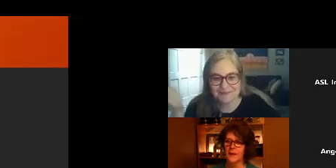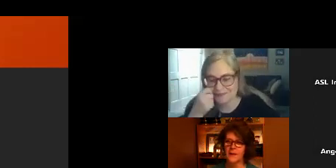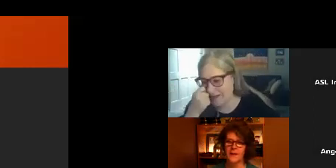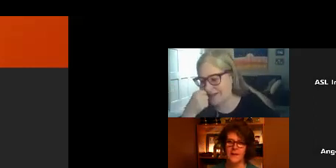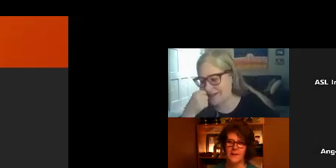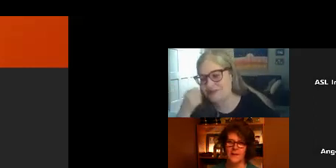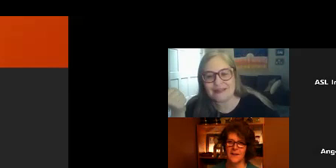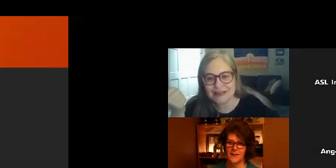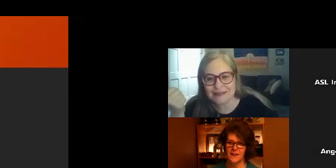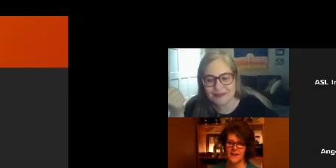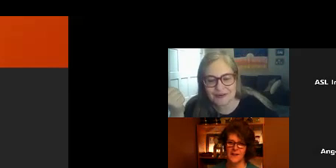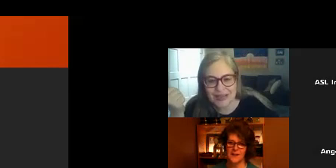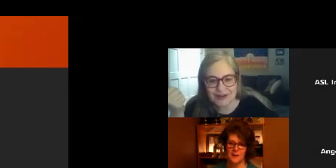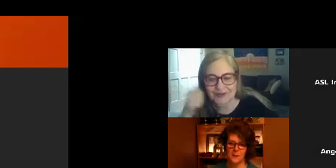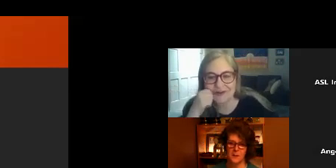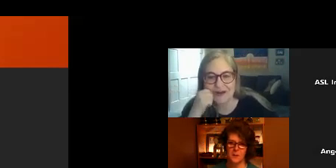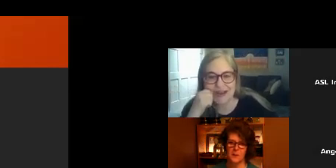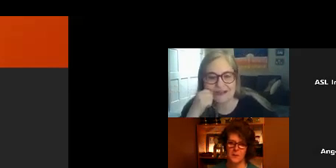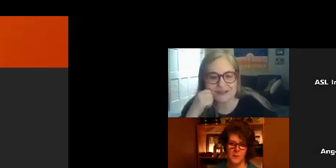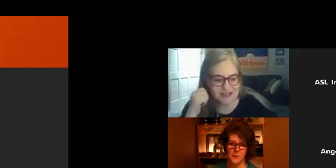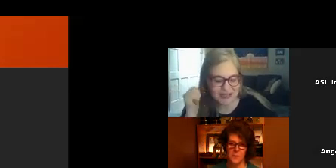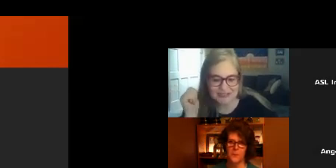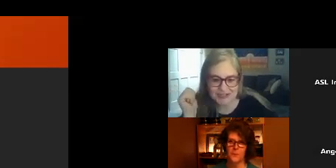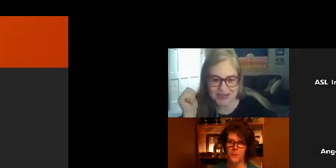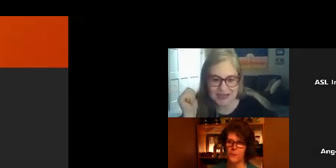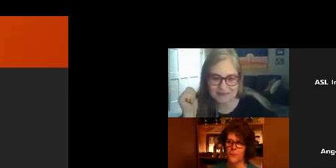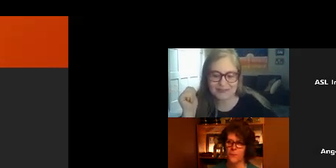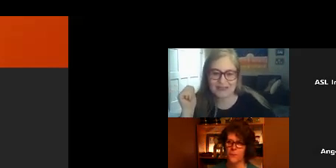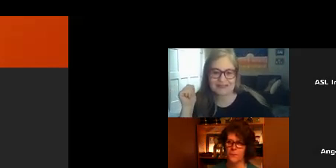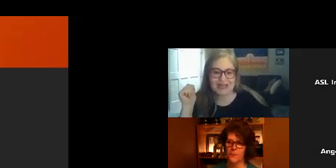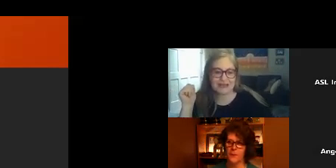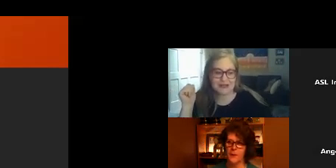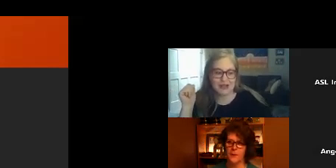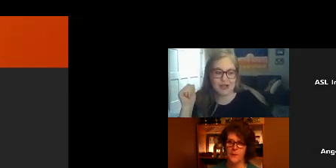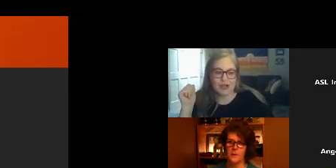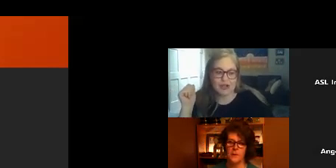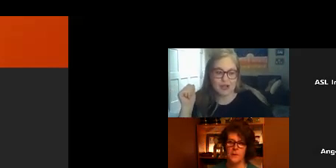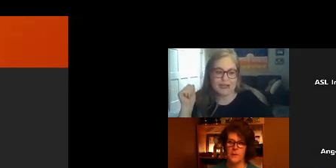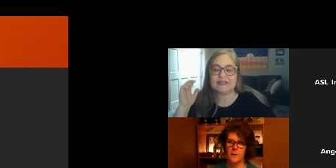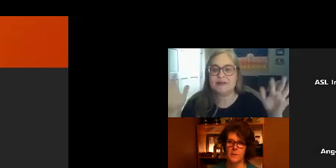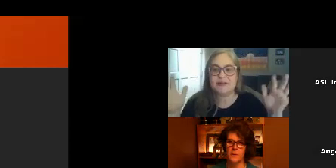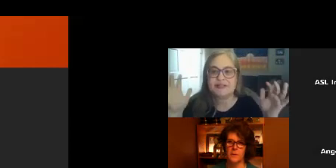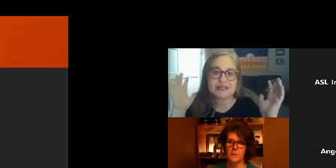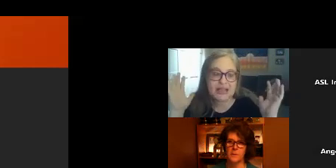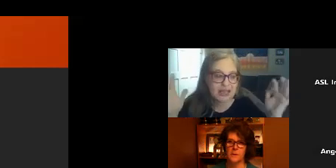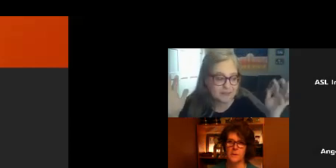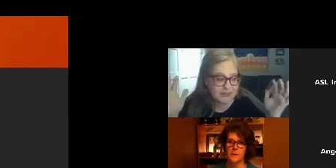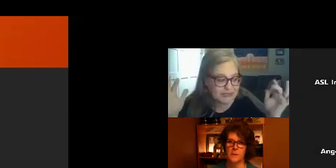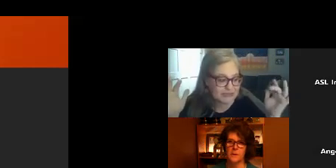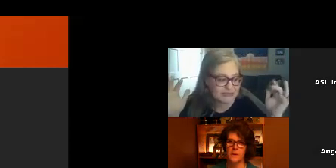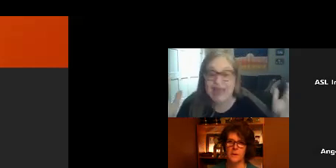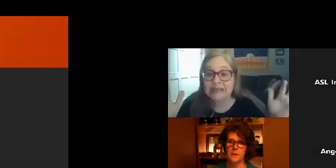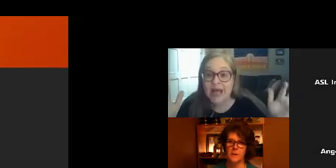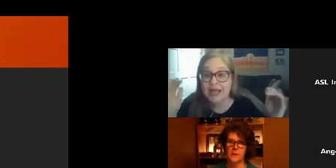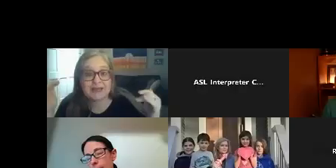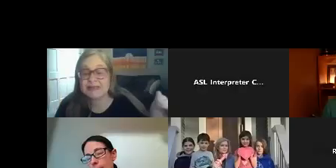um my son was i think in second or third grade the special ed teacher came to me and said it's an emergency the iep